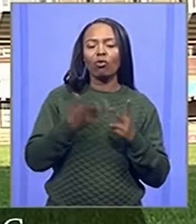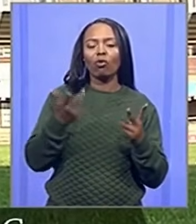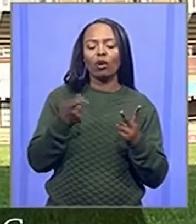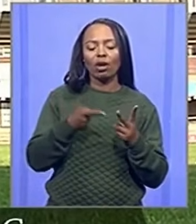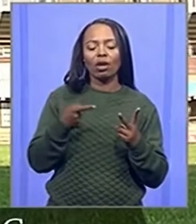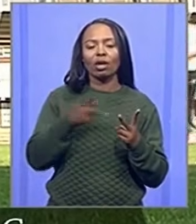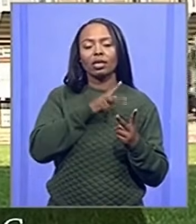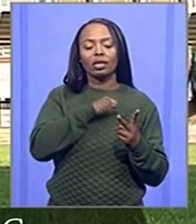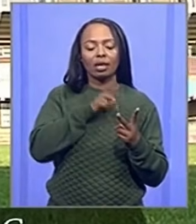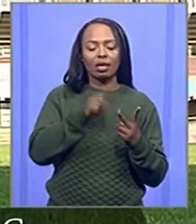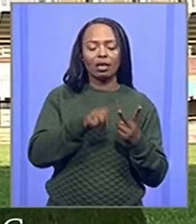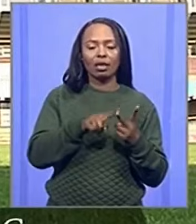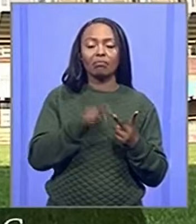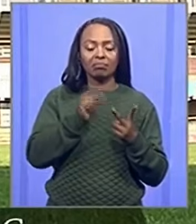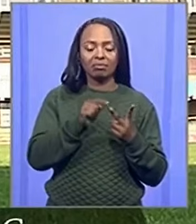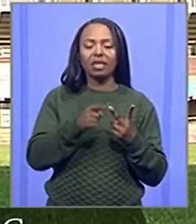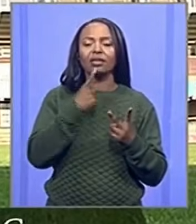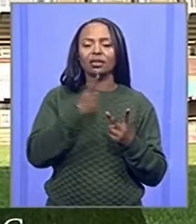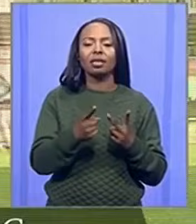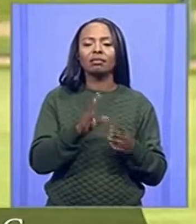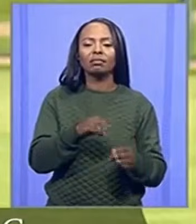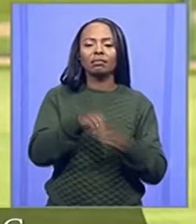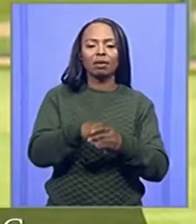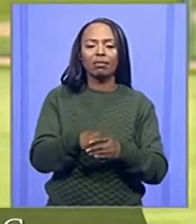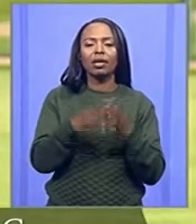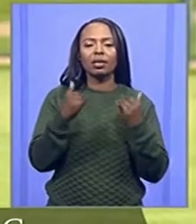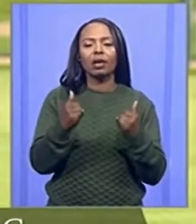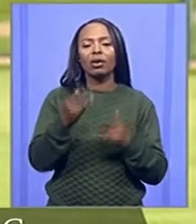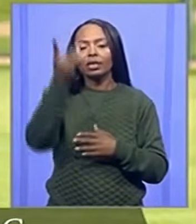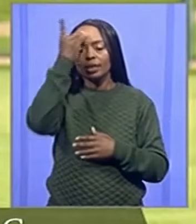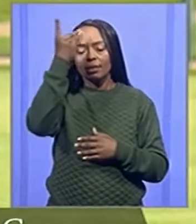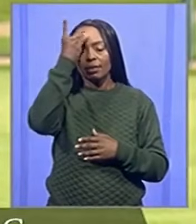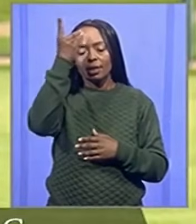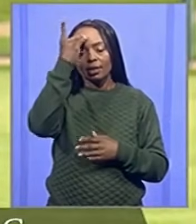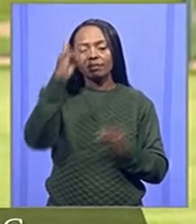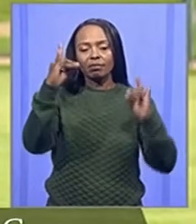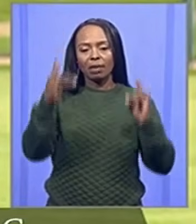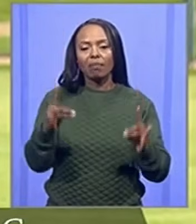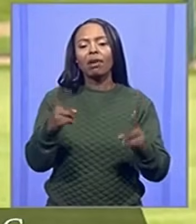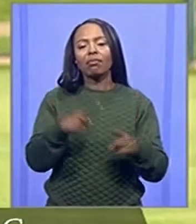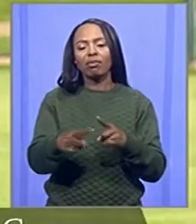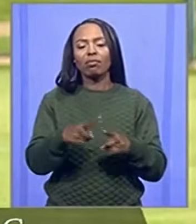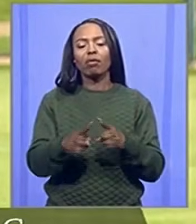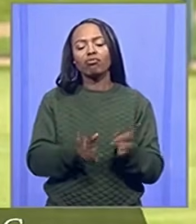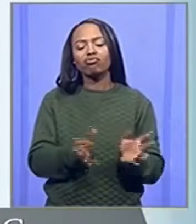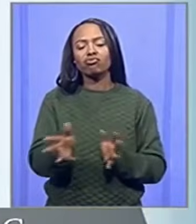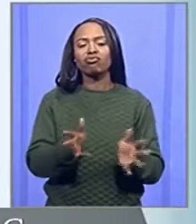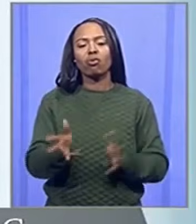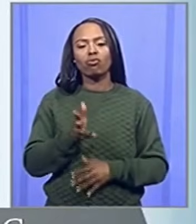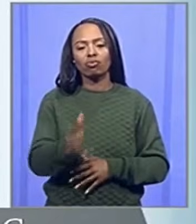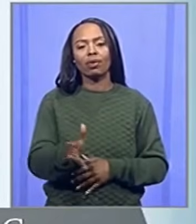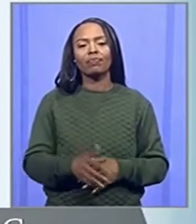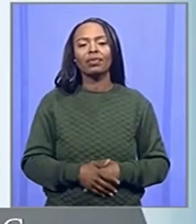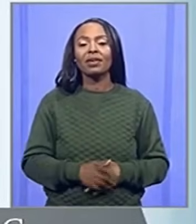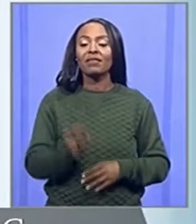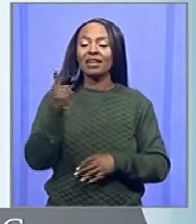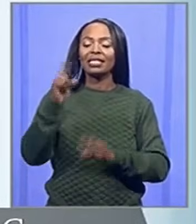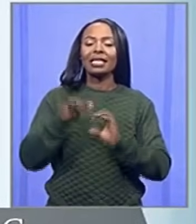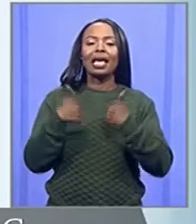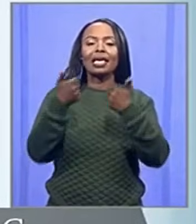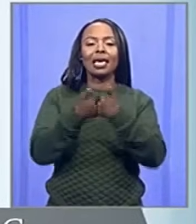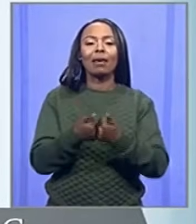KwaZulu-Natal gomme o nyaka go ipona a raloka lepatlelong la Moses Mabhida. It is going to be my first game in KZN as a